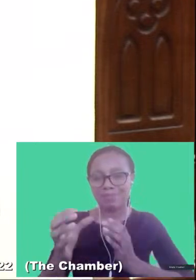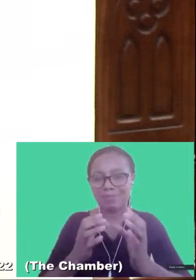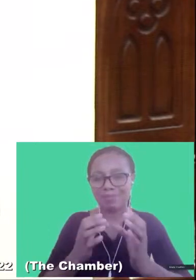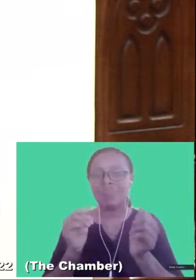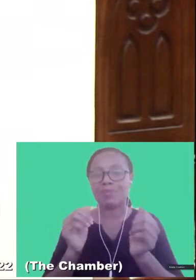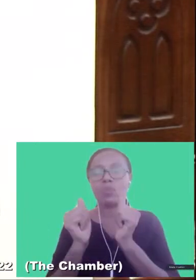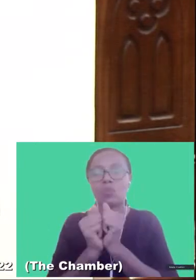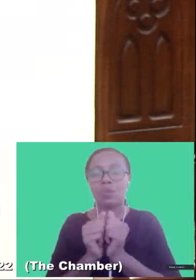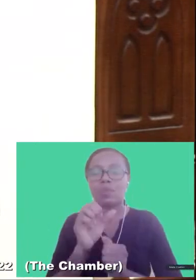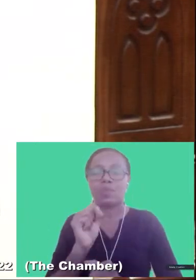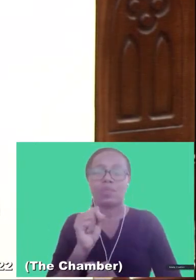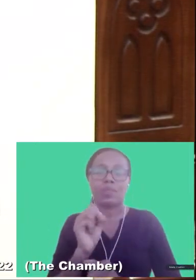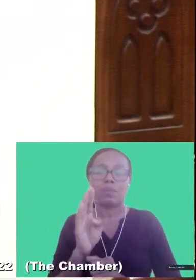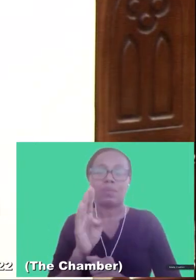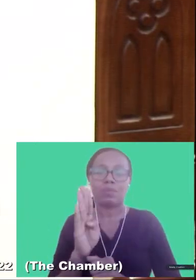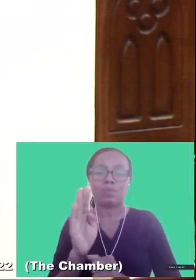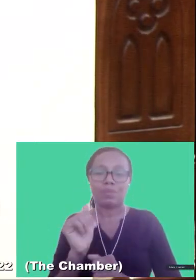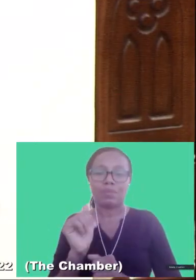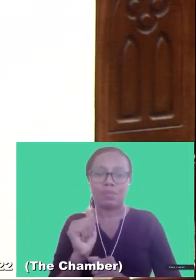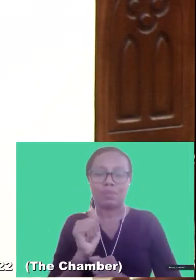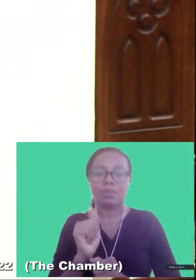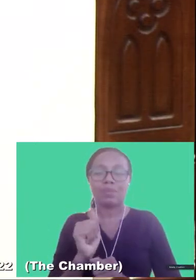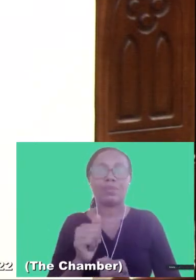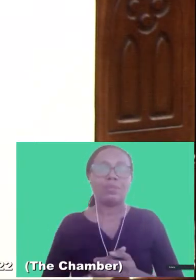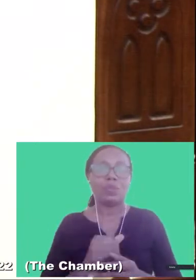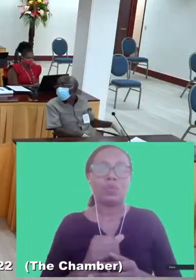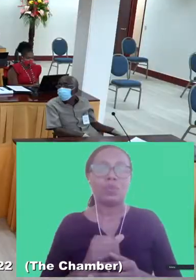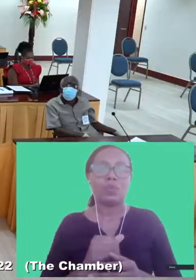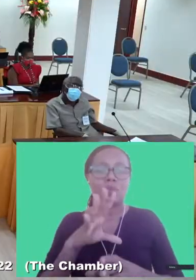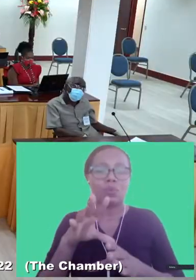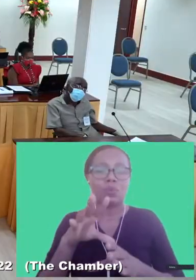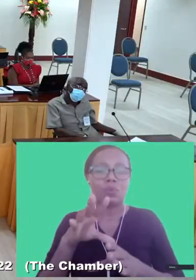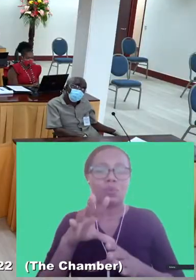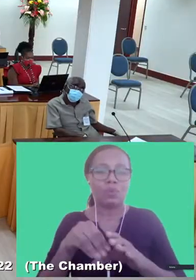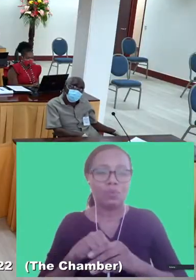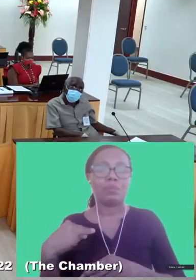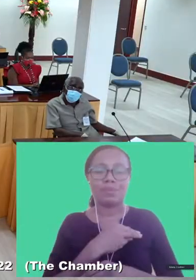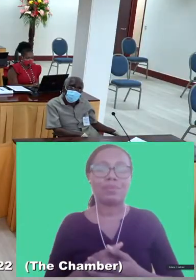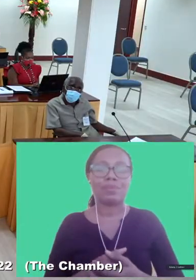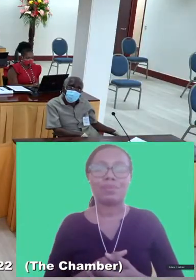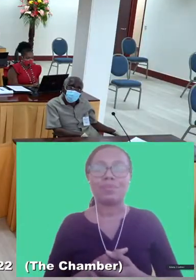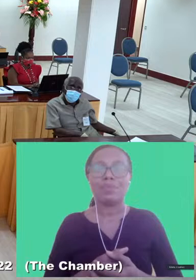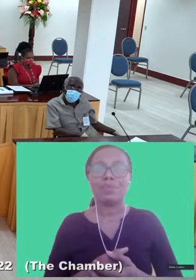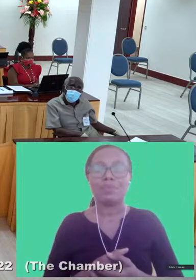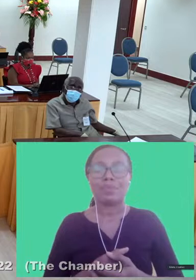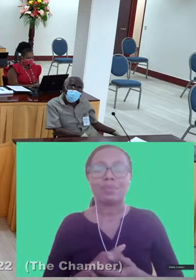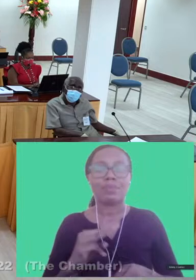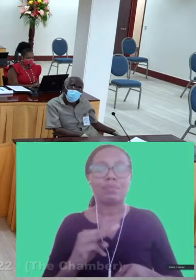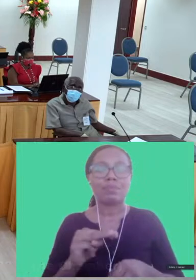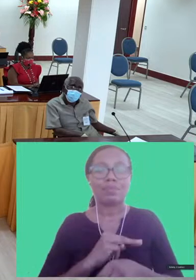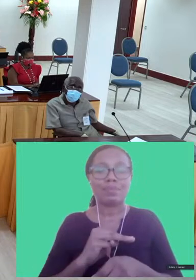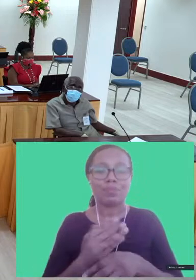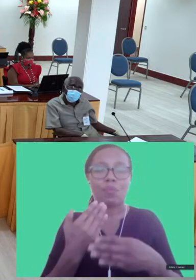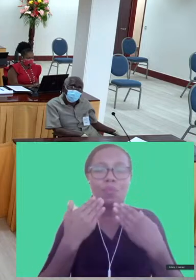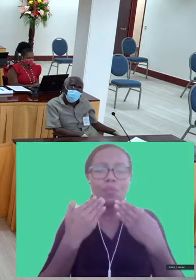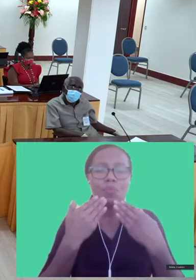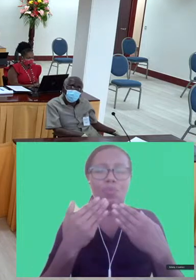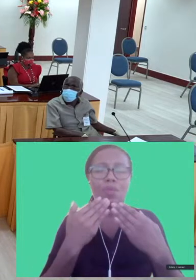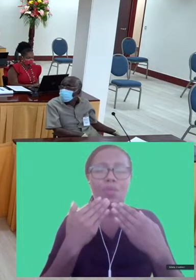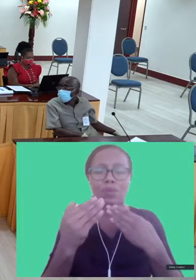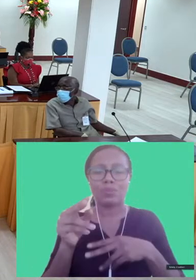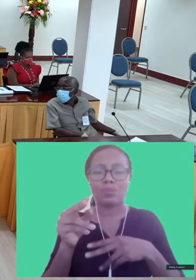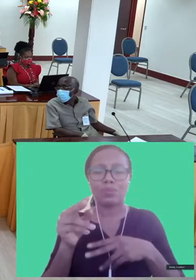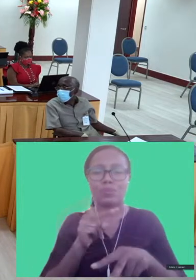I thank the honourable member for his observation. Honourable member, I cannot speak to collective